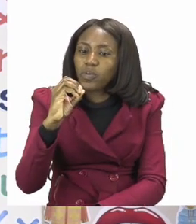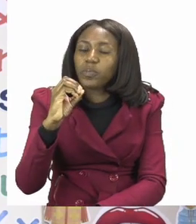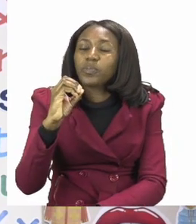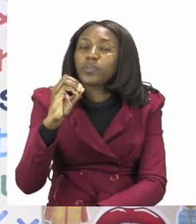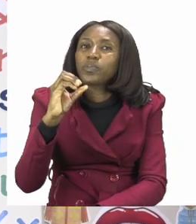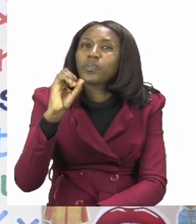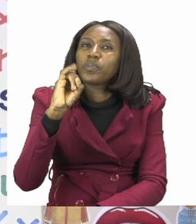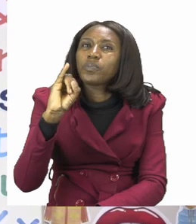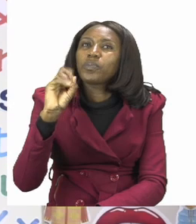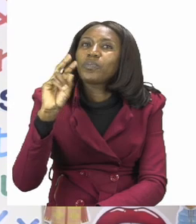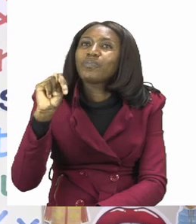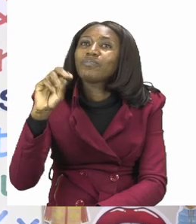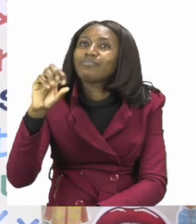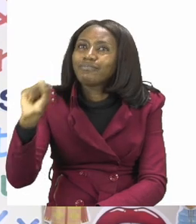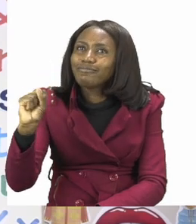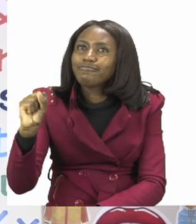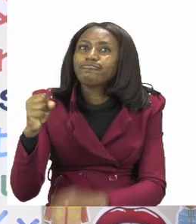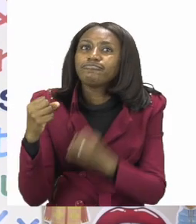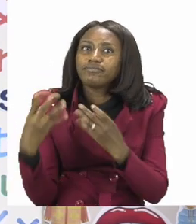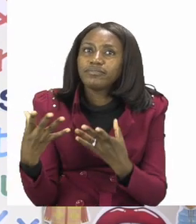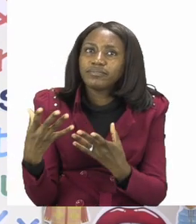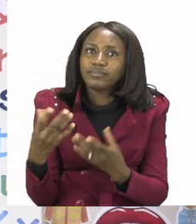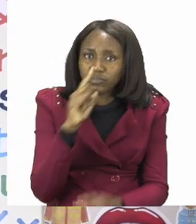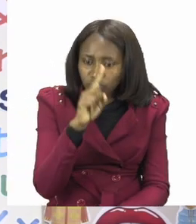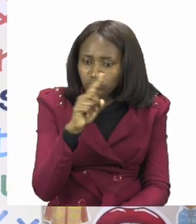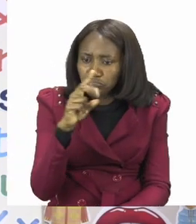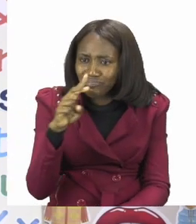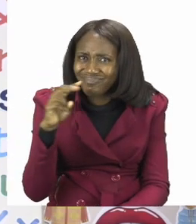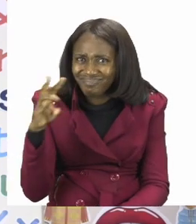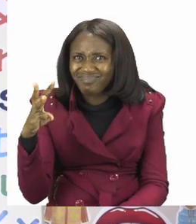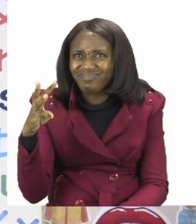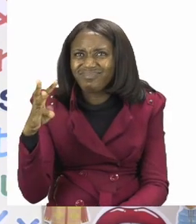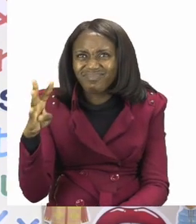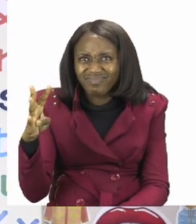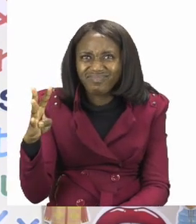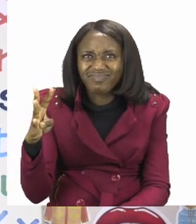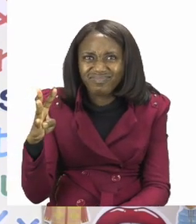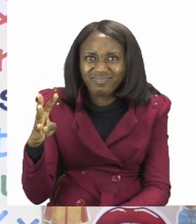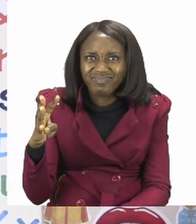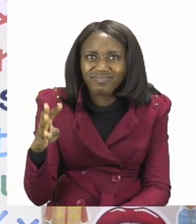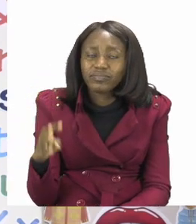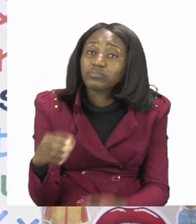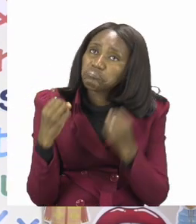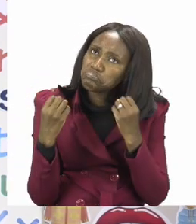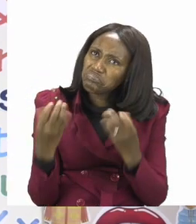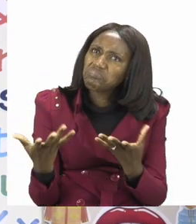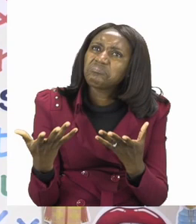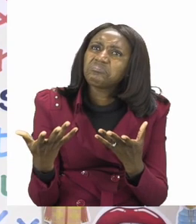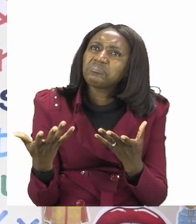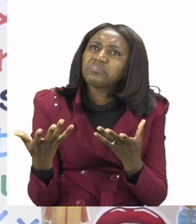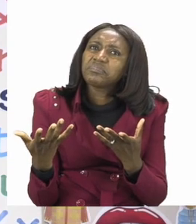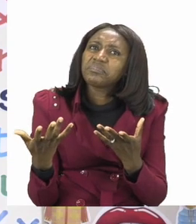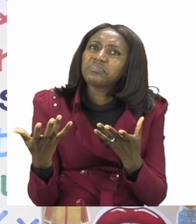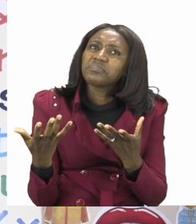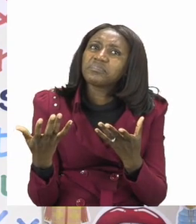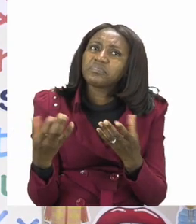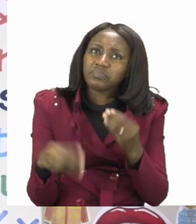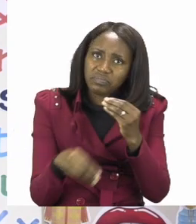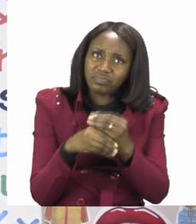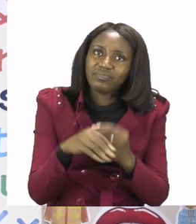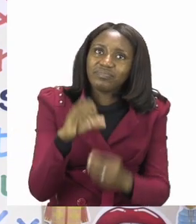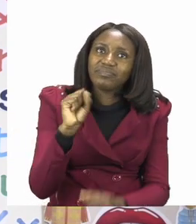coins. So we have 1, 2, 3, 4 coins, and because they are more